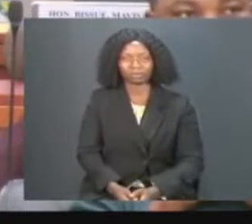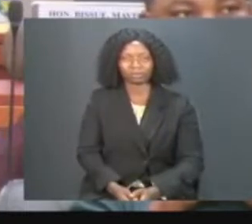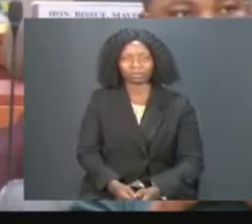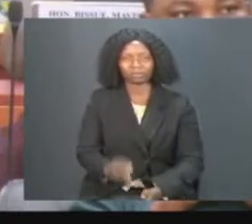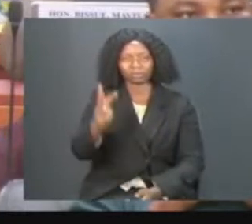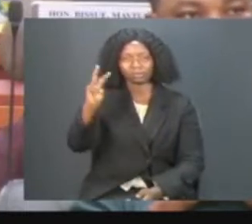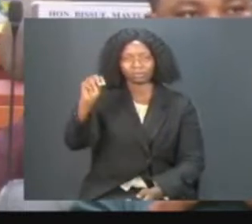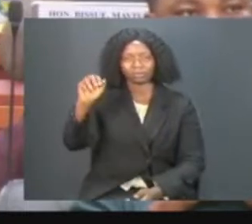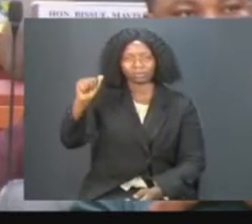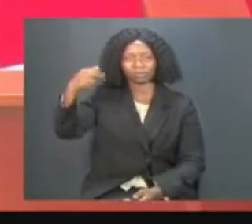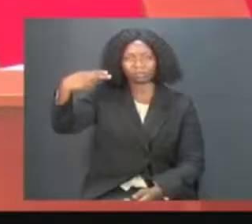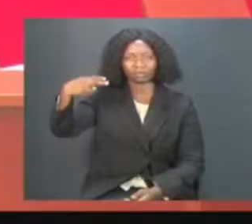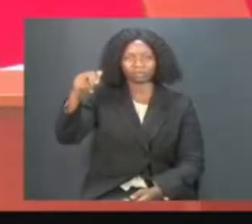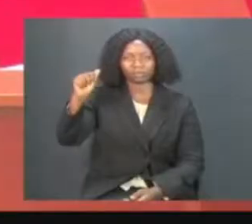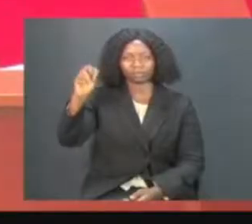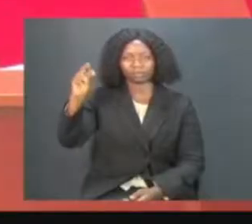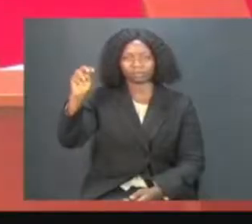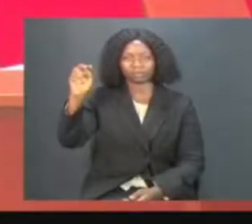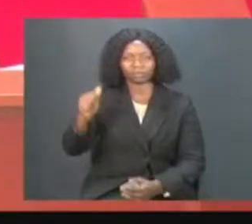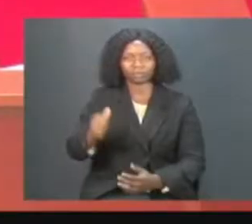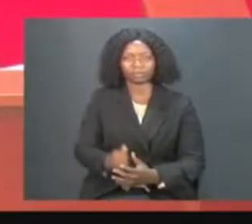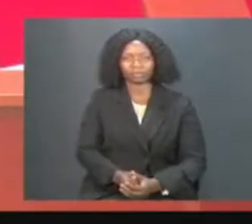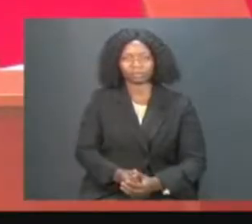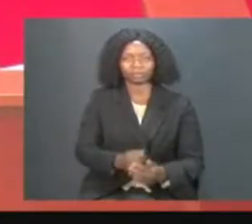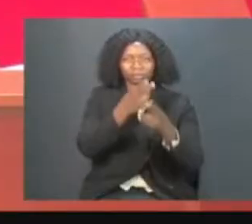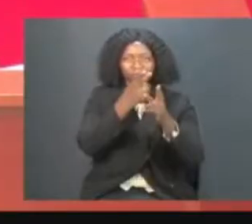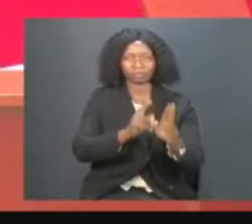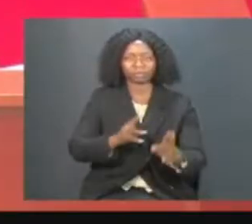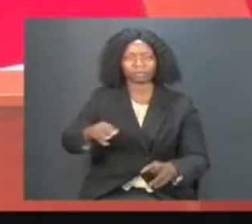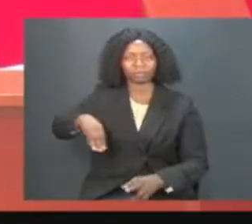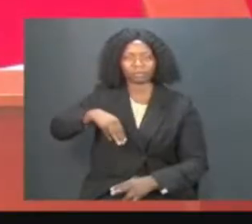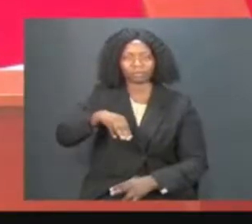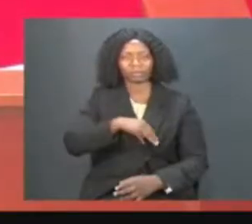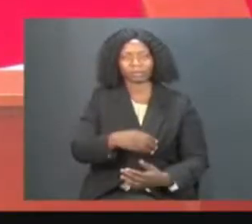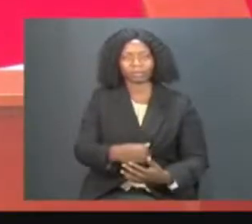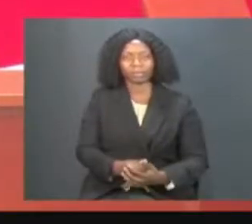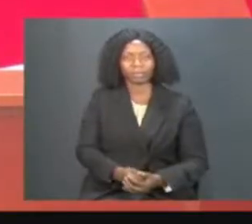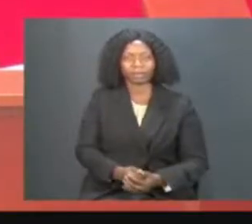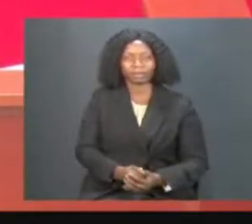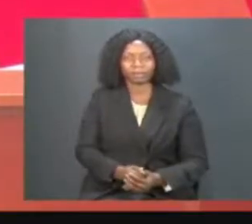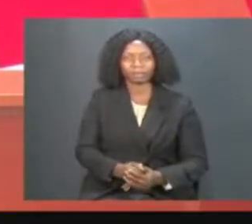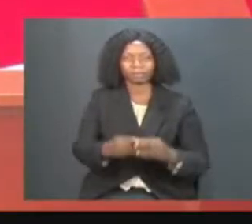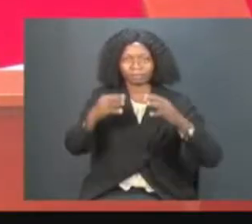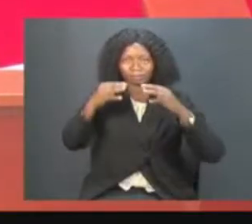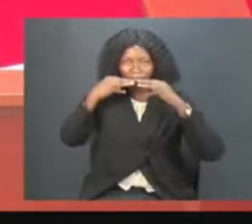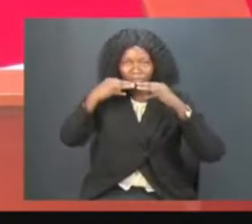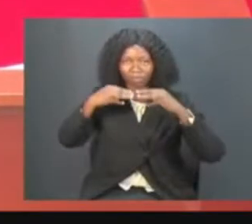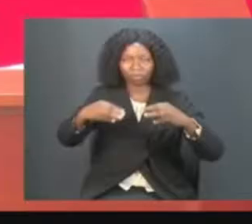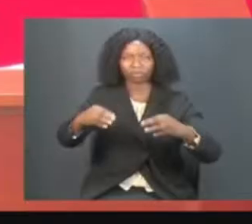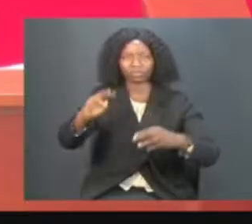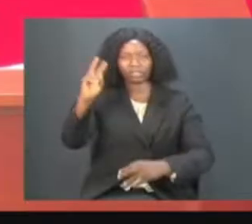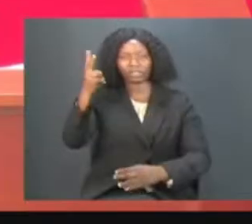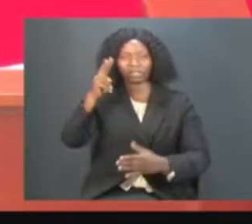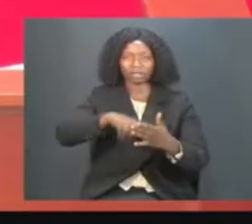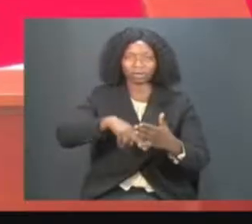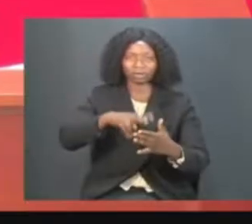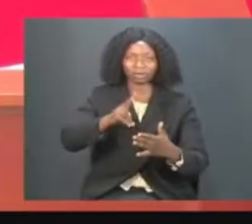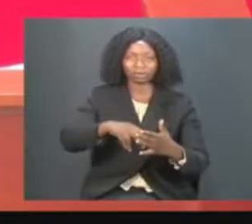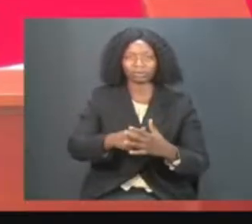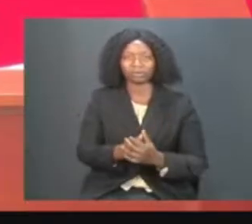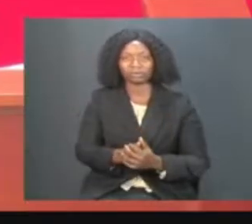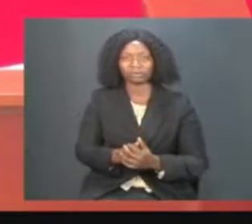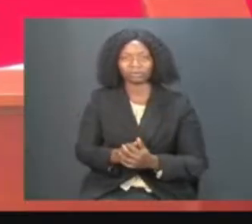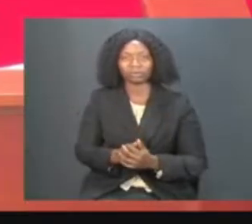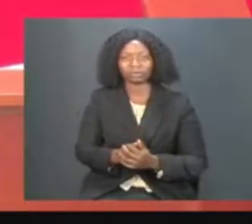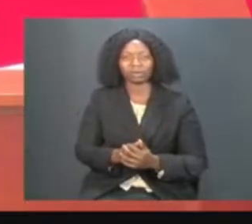Mahama Shaibu. Honourable members, motion for the second reading of